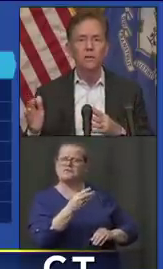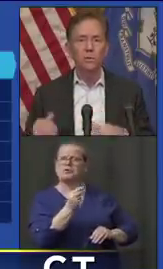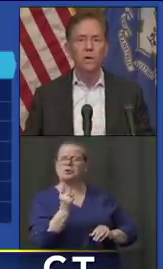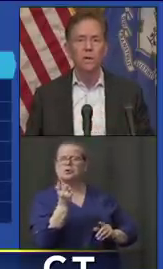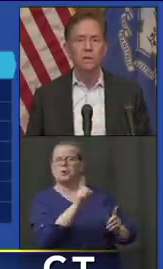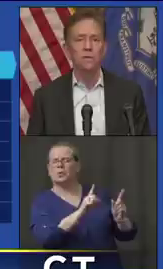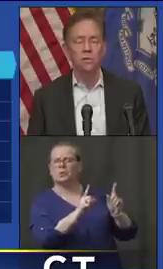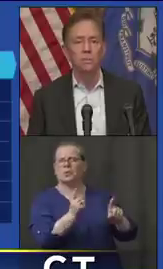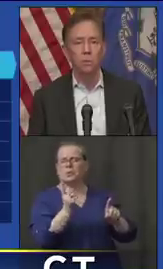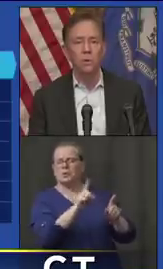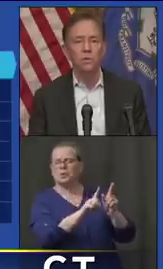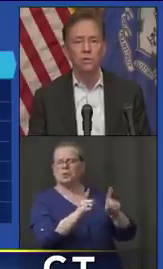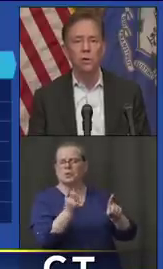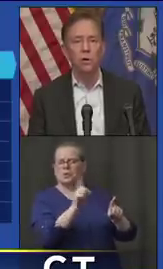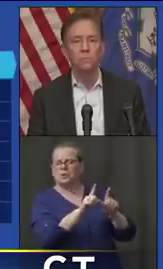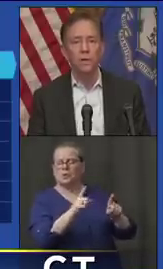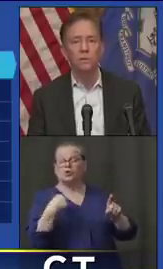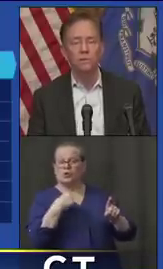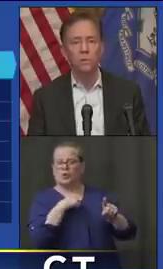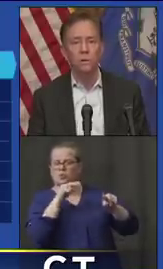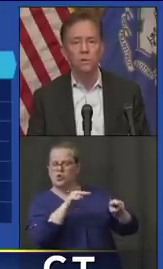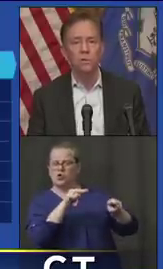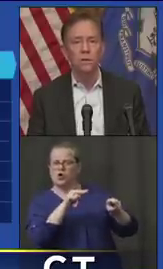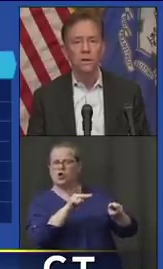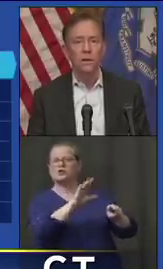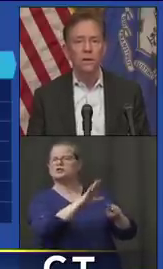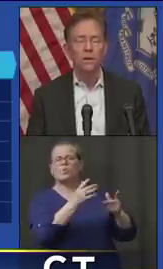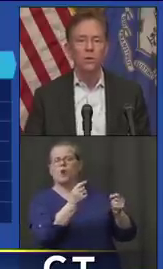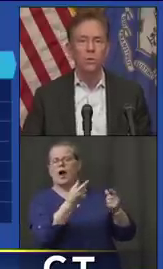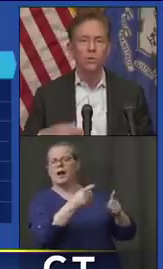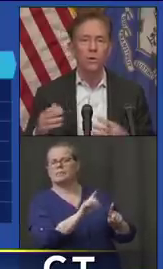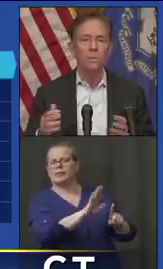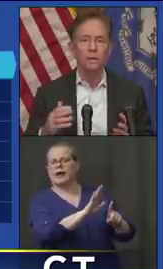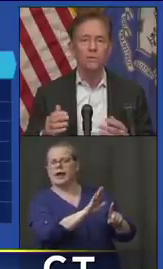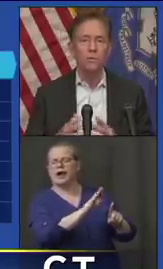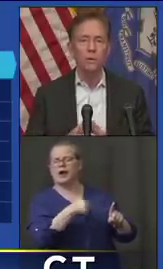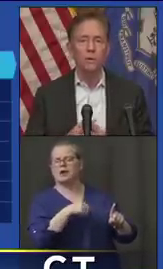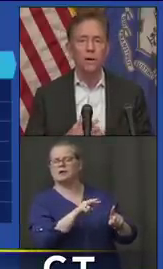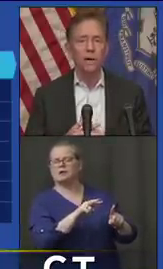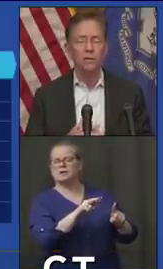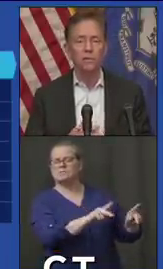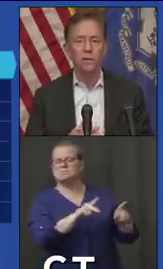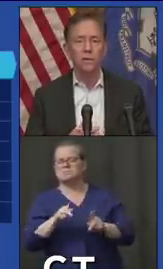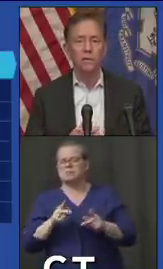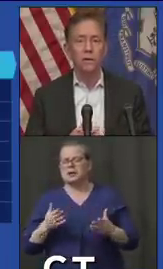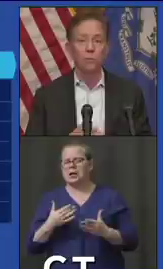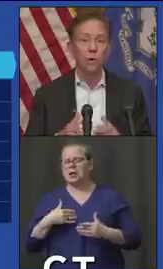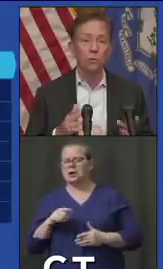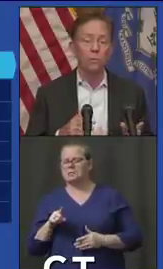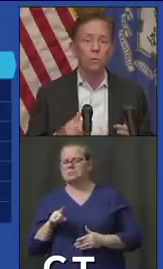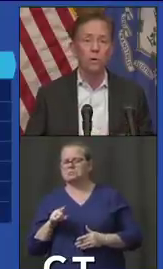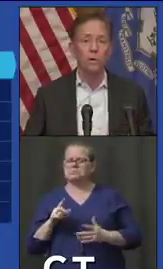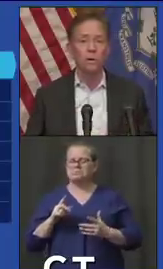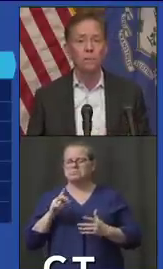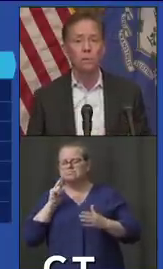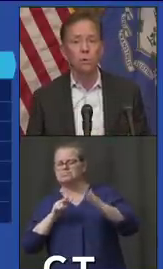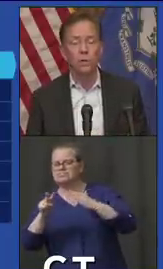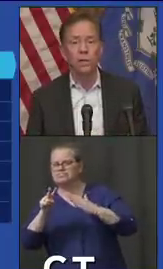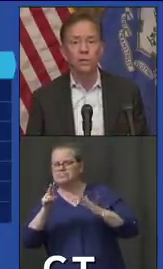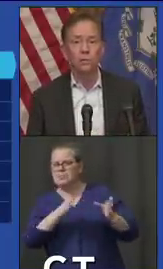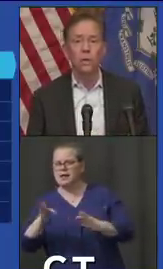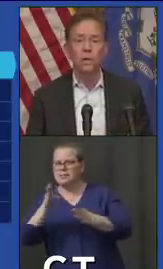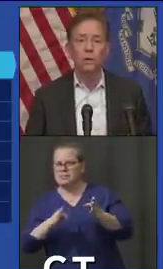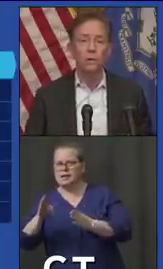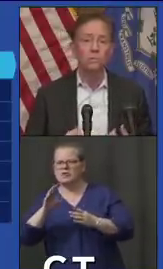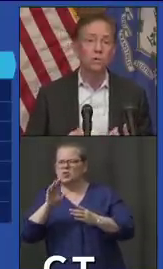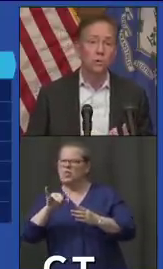May 20th is an important startup date for us. I know you're wondering about some other activities, and we're going to report early